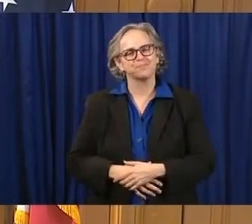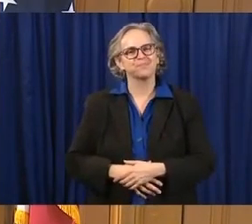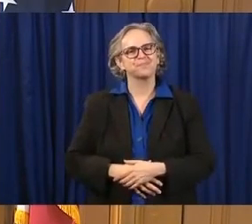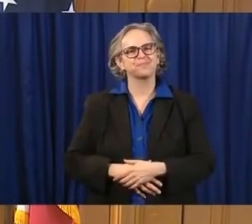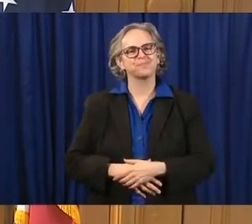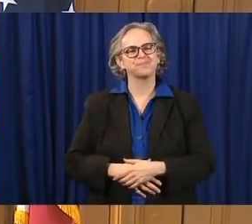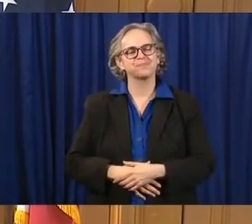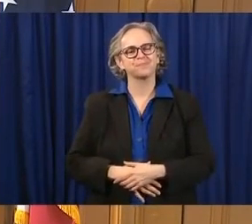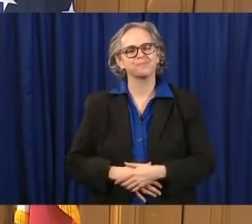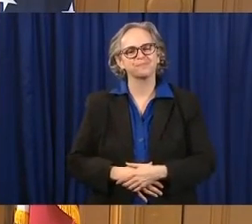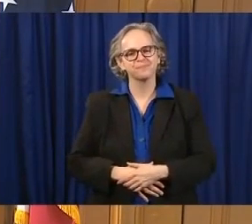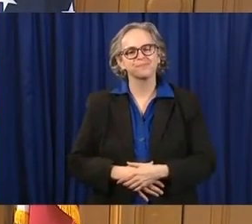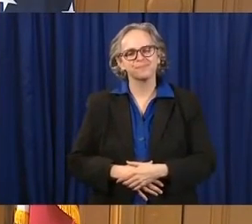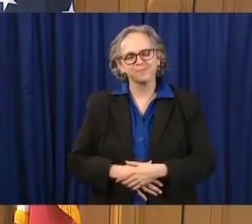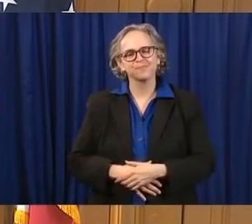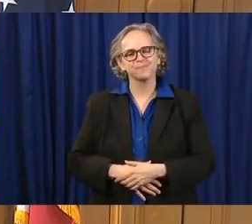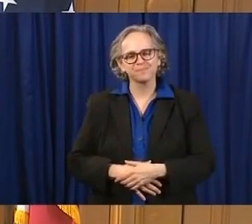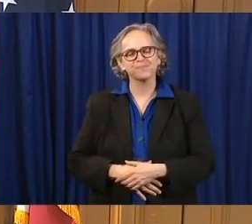give a little